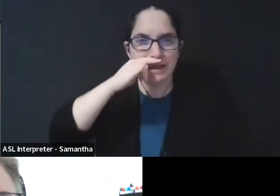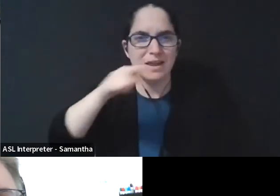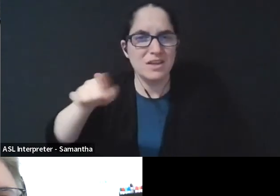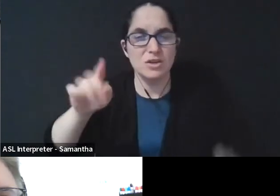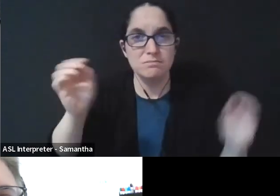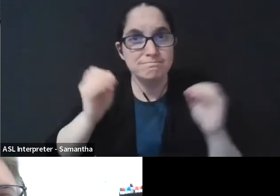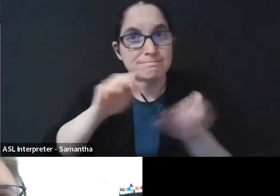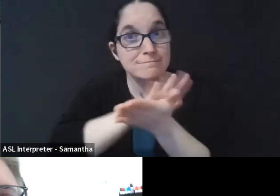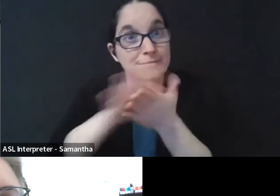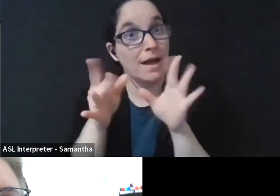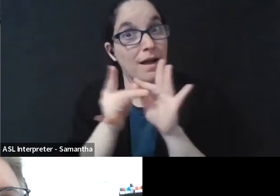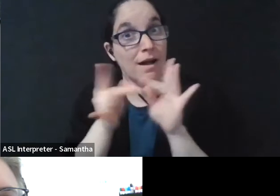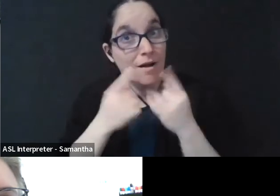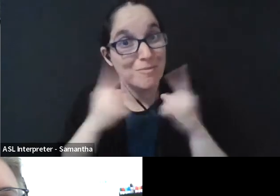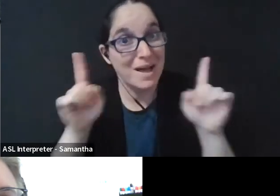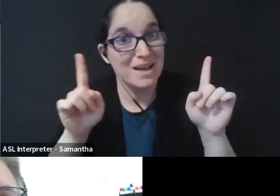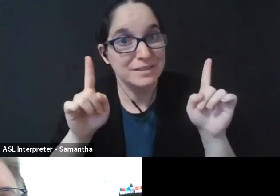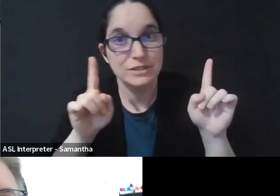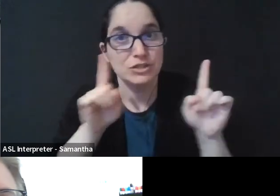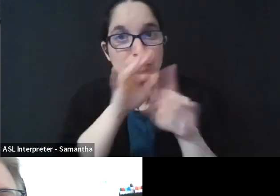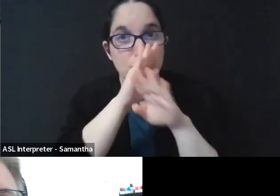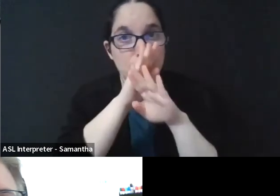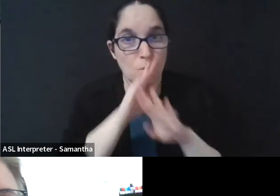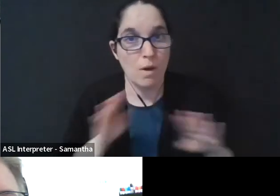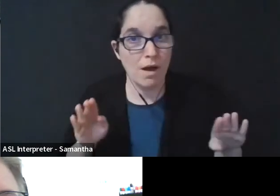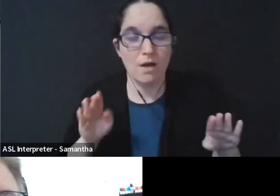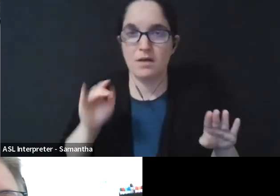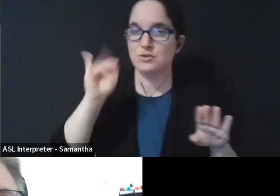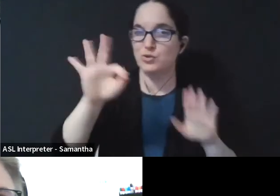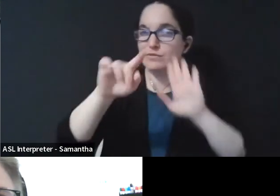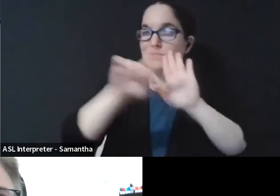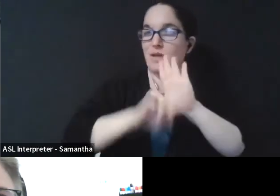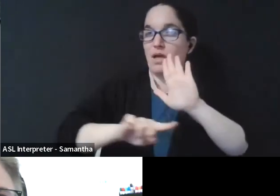all. Like if you're going to say negative things about a whole